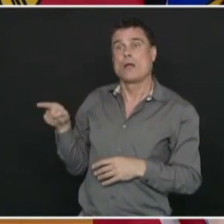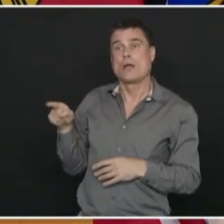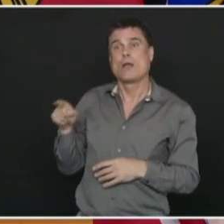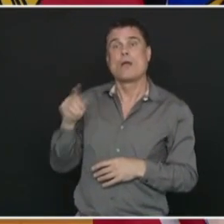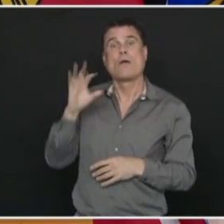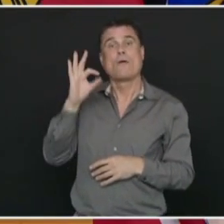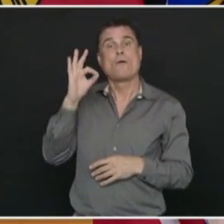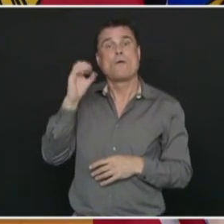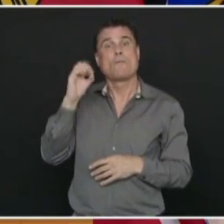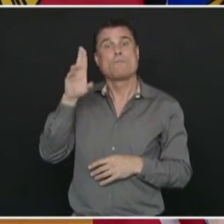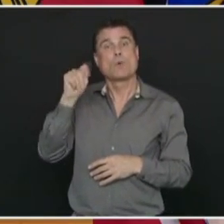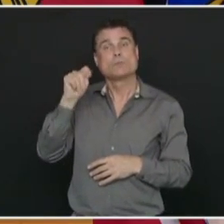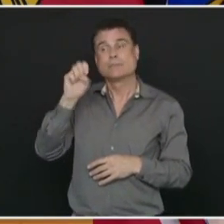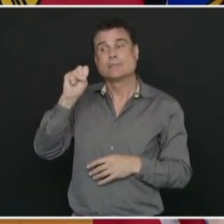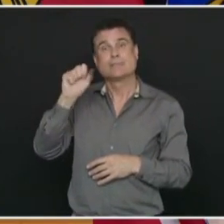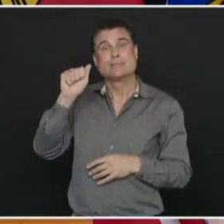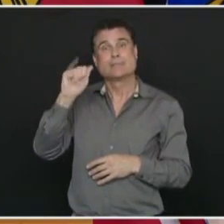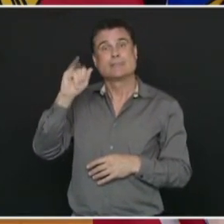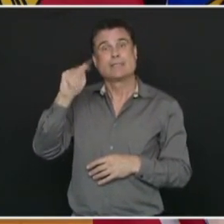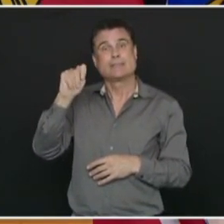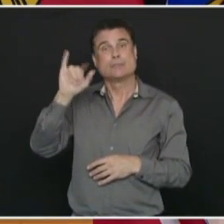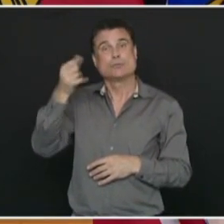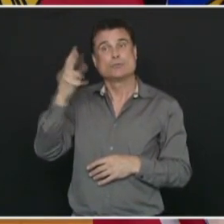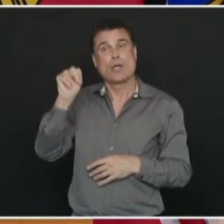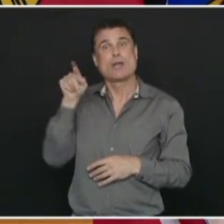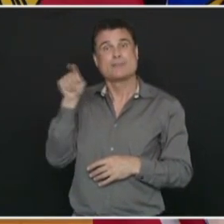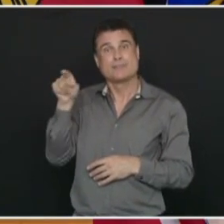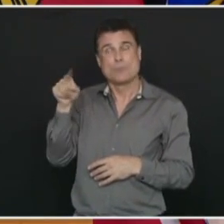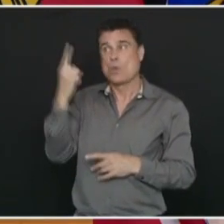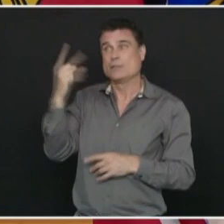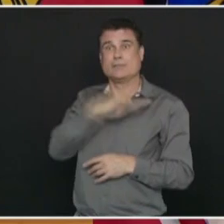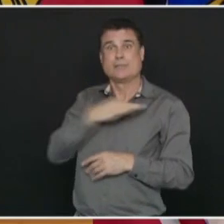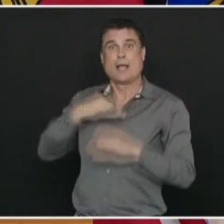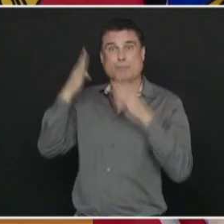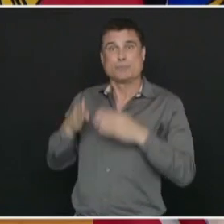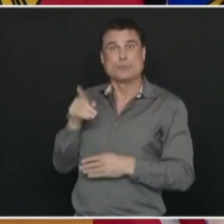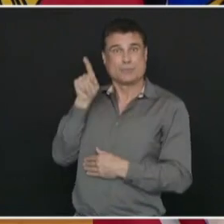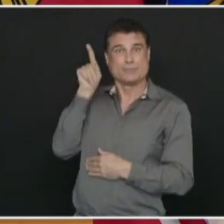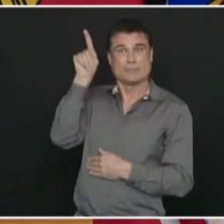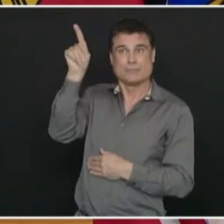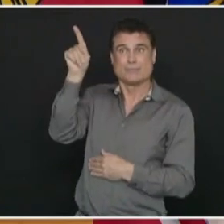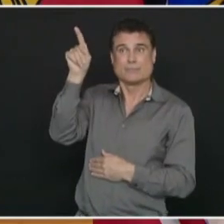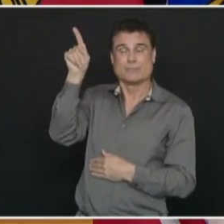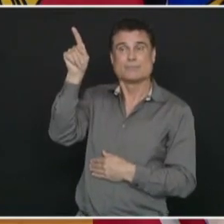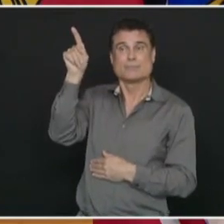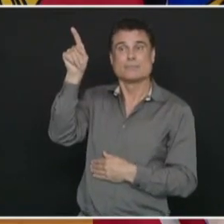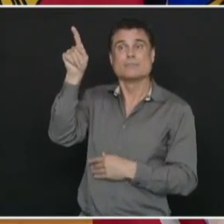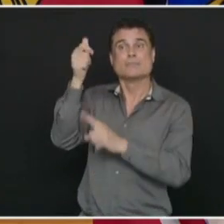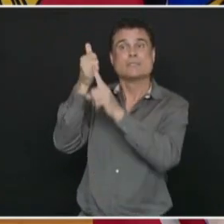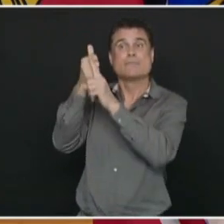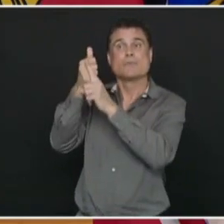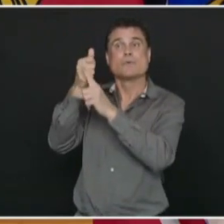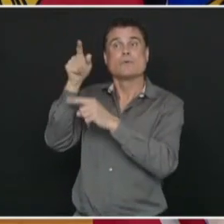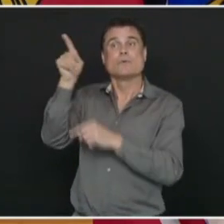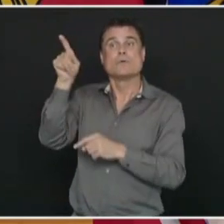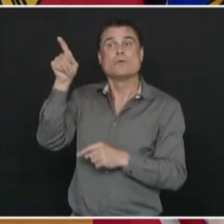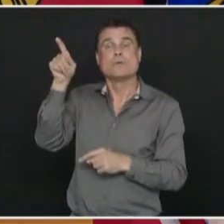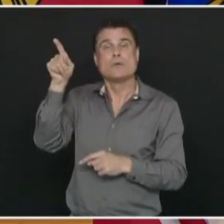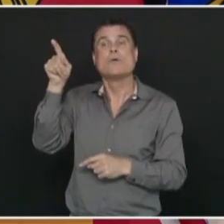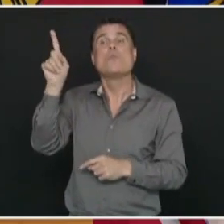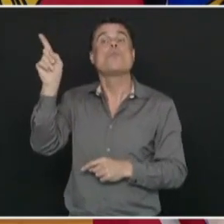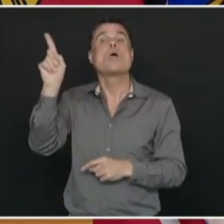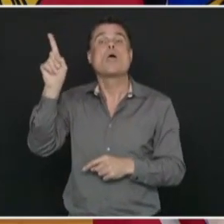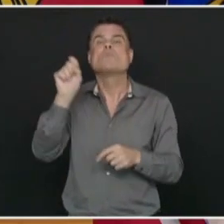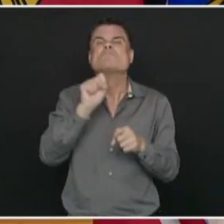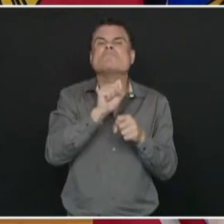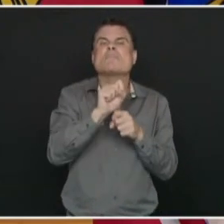wanted to release the information about one of their family members, then that is something they can do, of course. I know